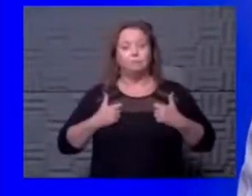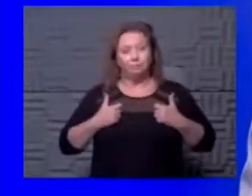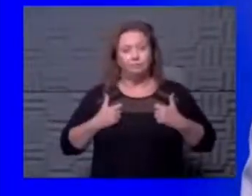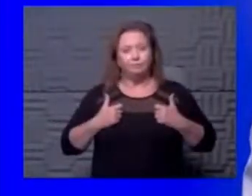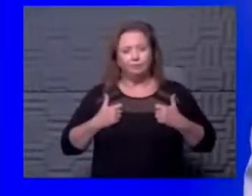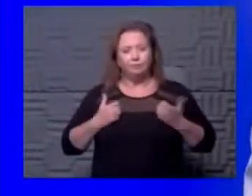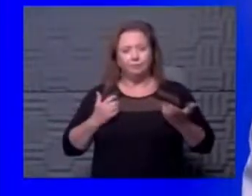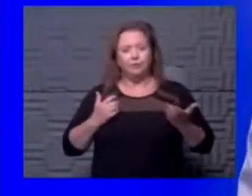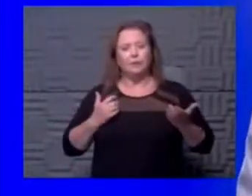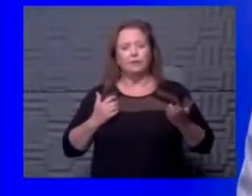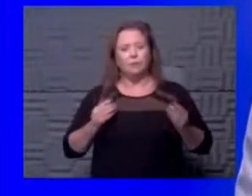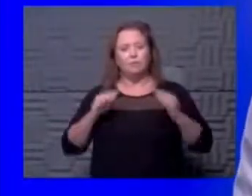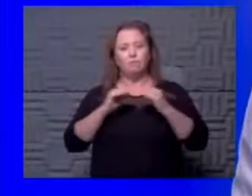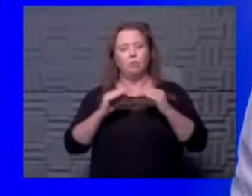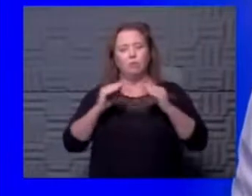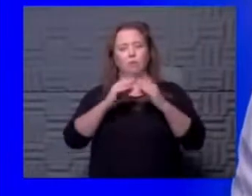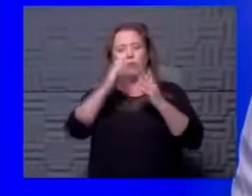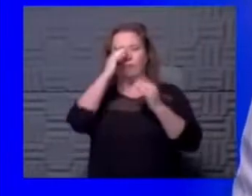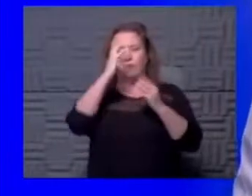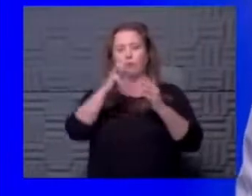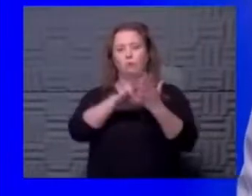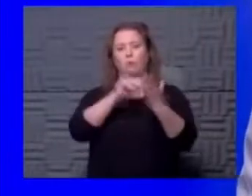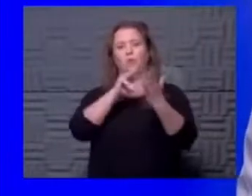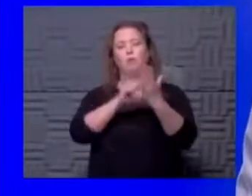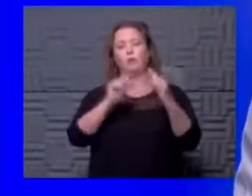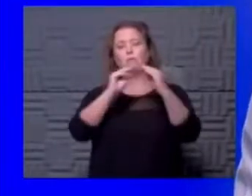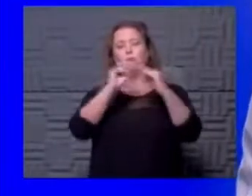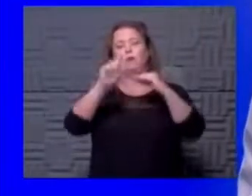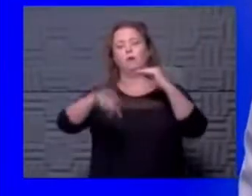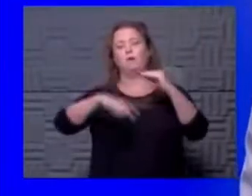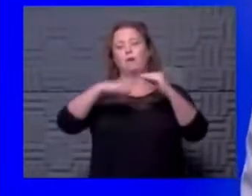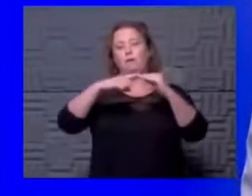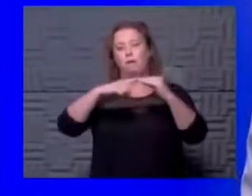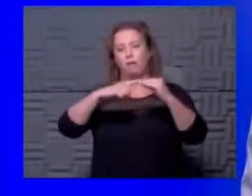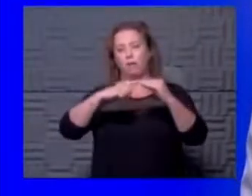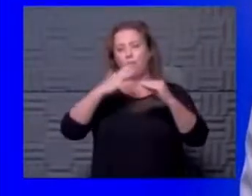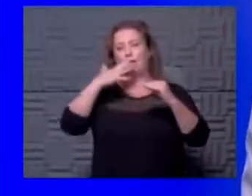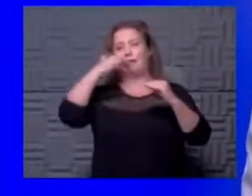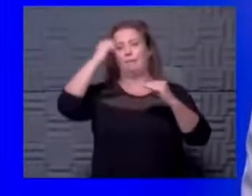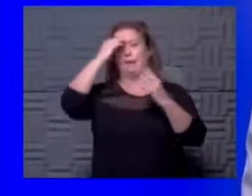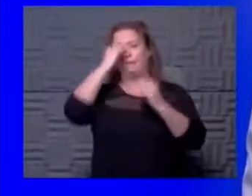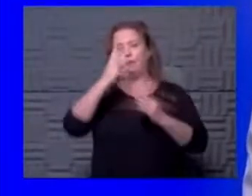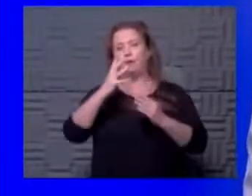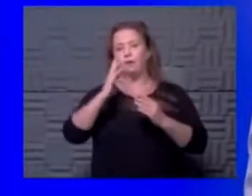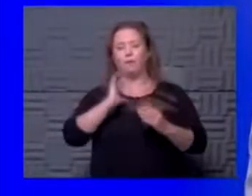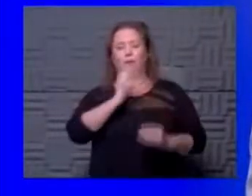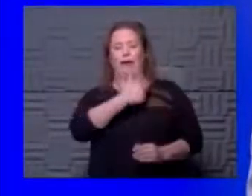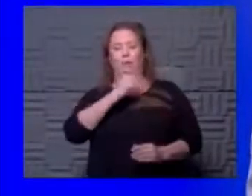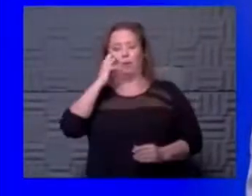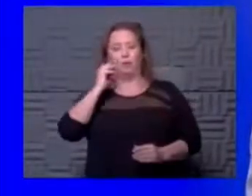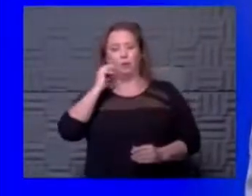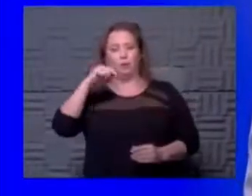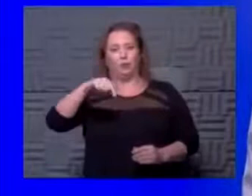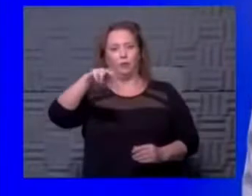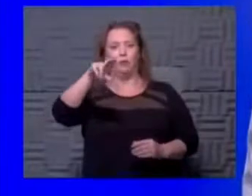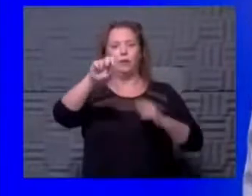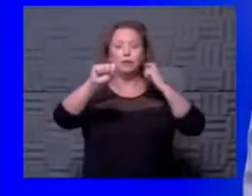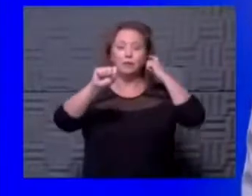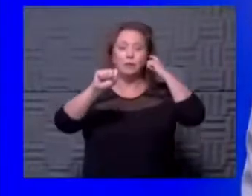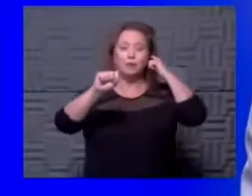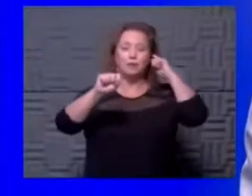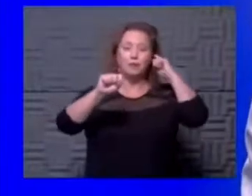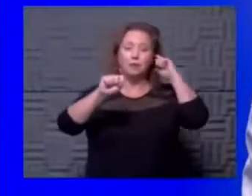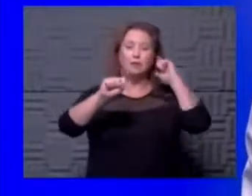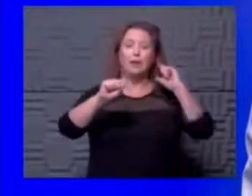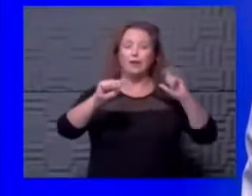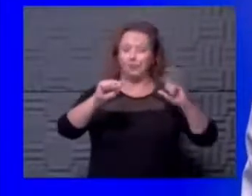as we get to have more and more information, we're learning more about, and we're getting better information from our experience here in the United States, which